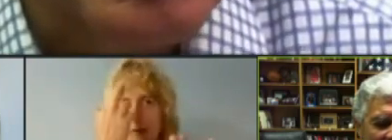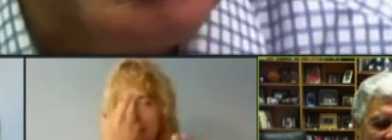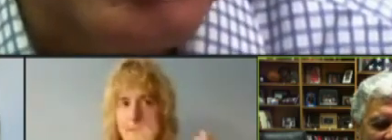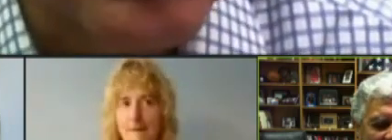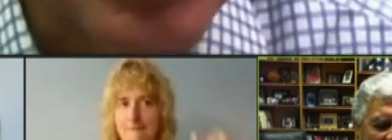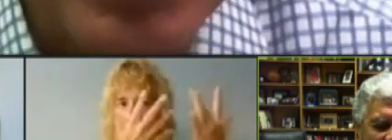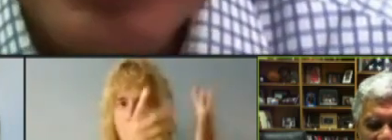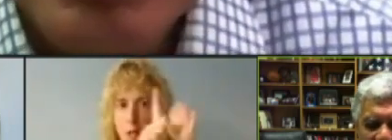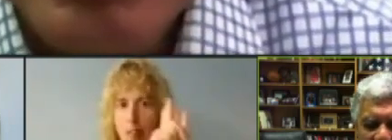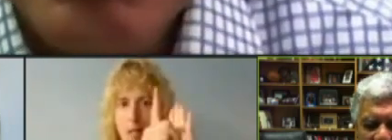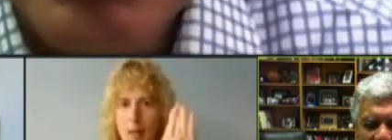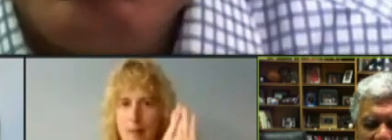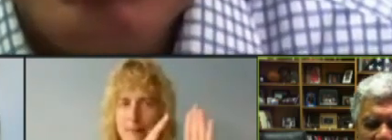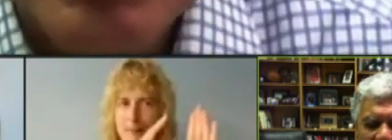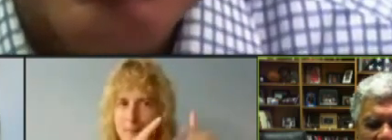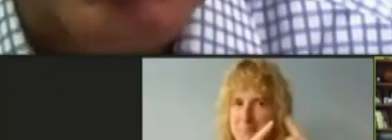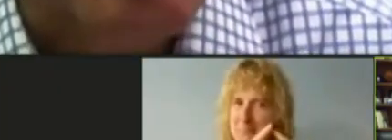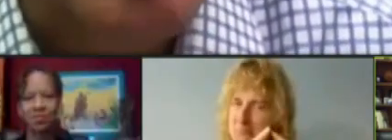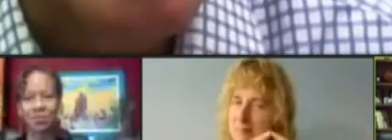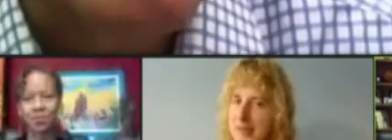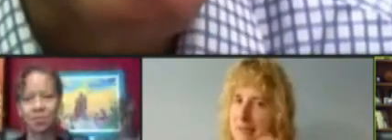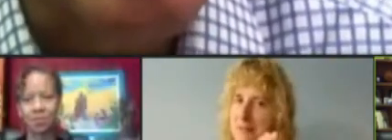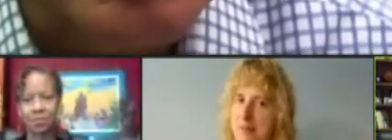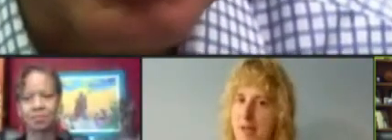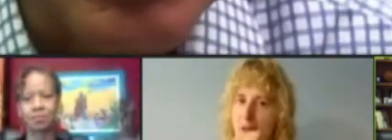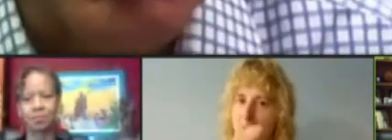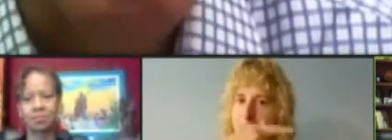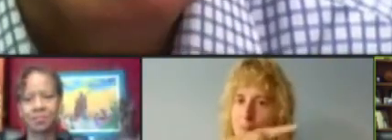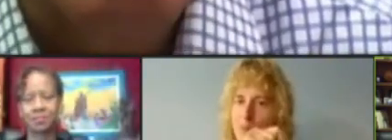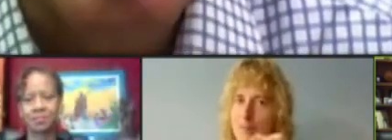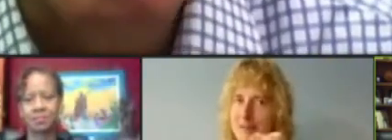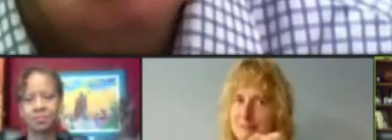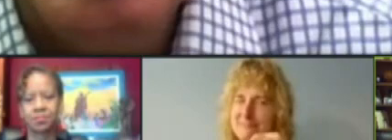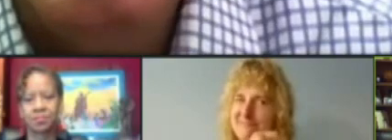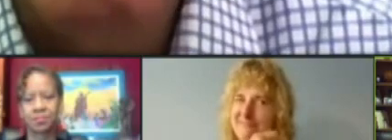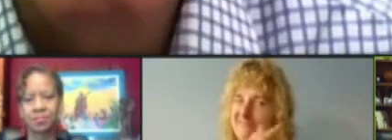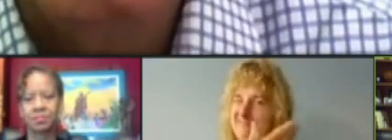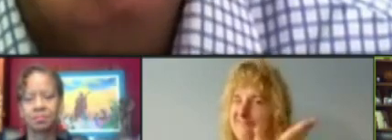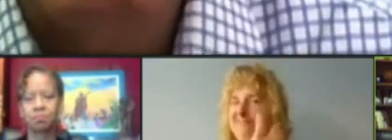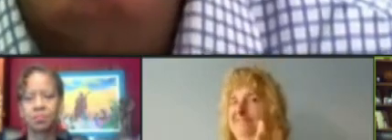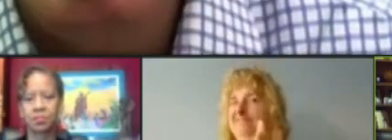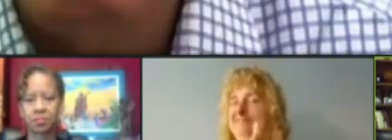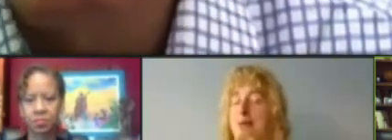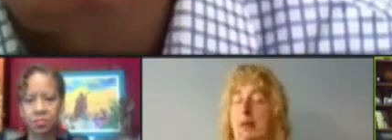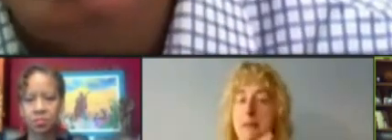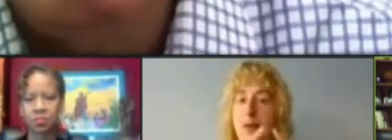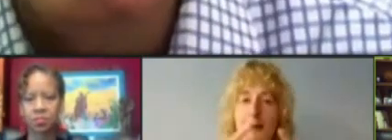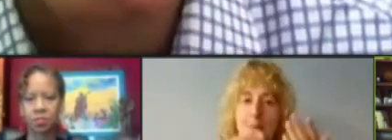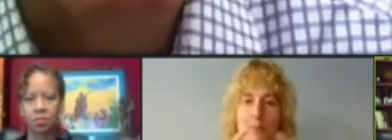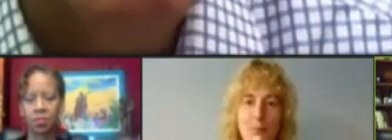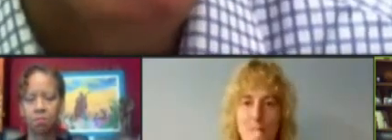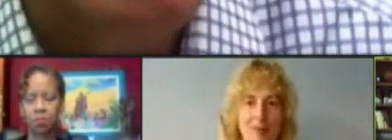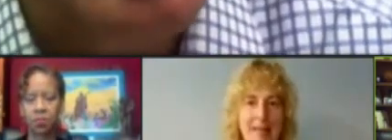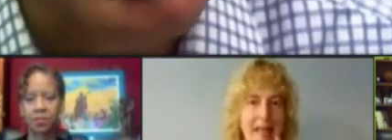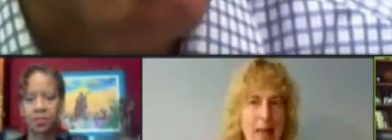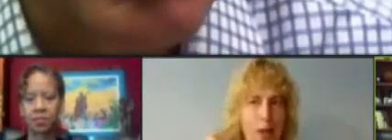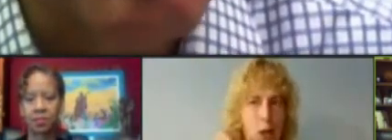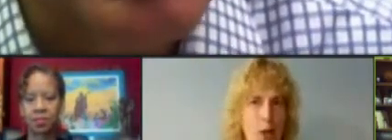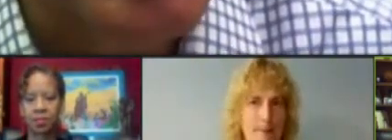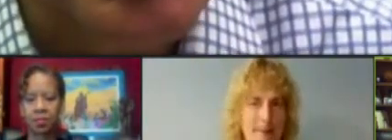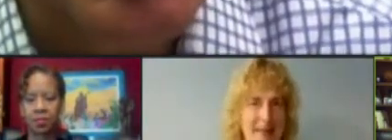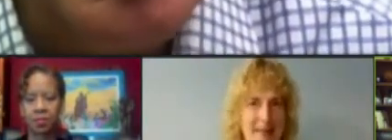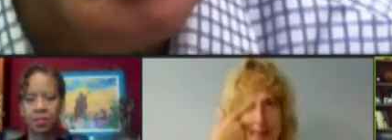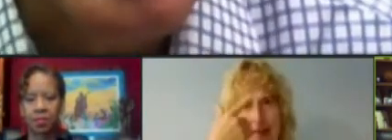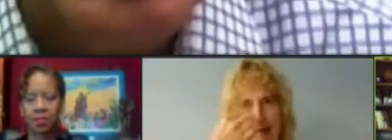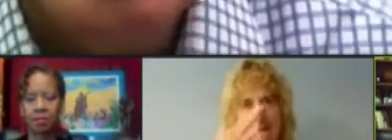and it's distracting to say the least, but you probably can't hear me because of the fire alarm in the